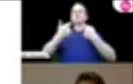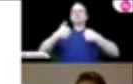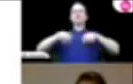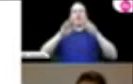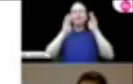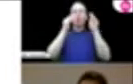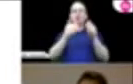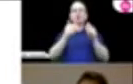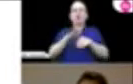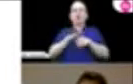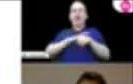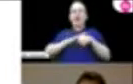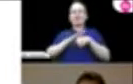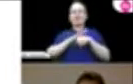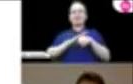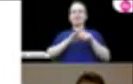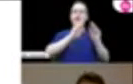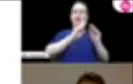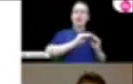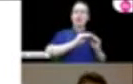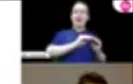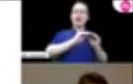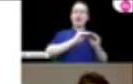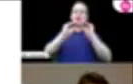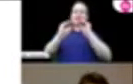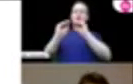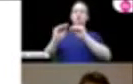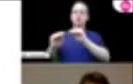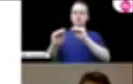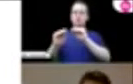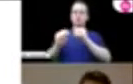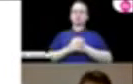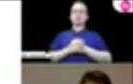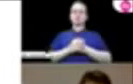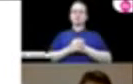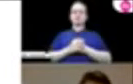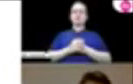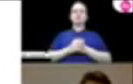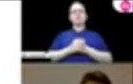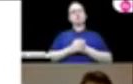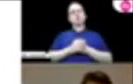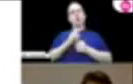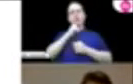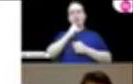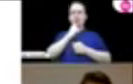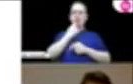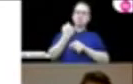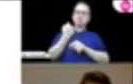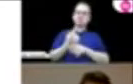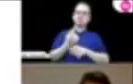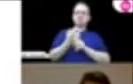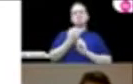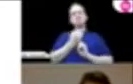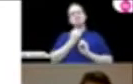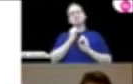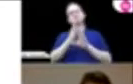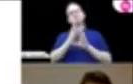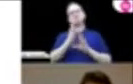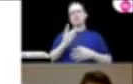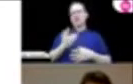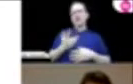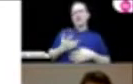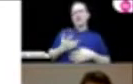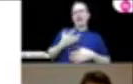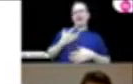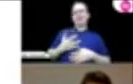and migration. So over the next few slides, I'll be looking at the lives